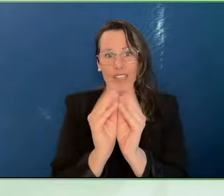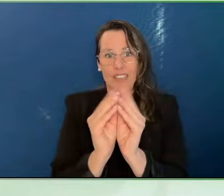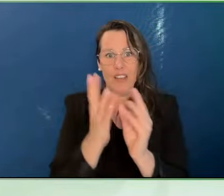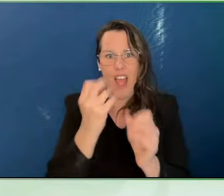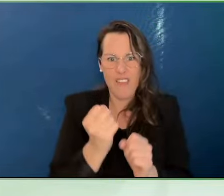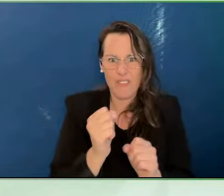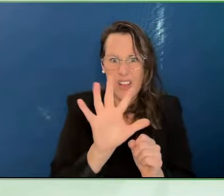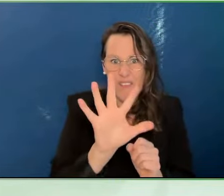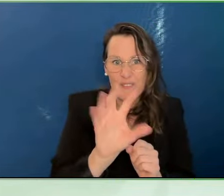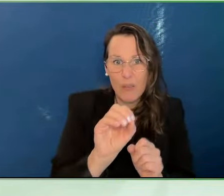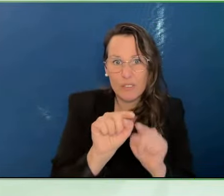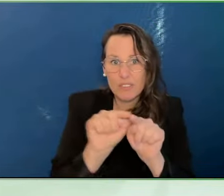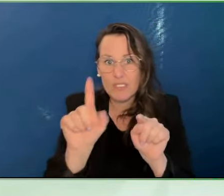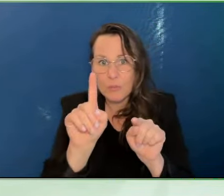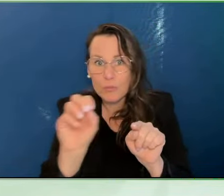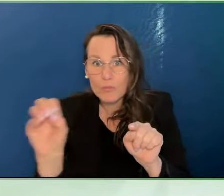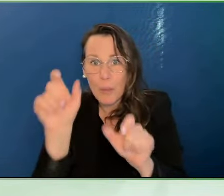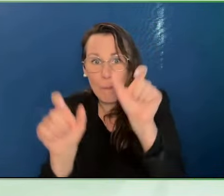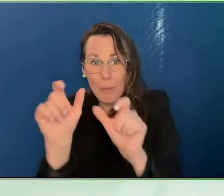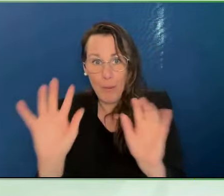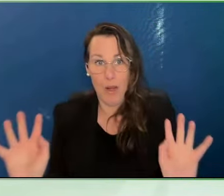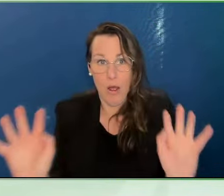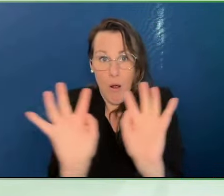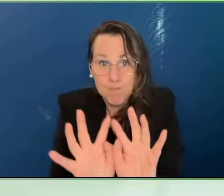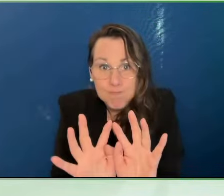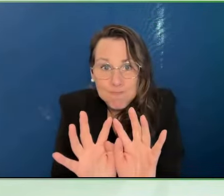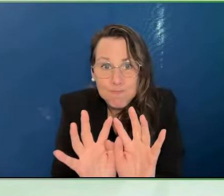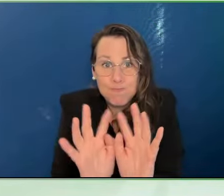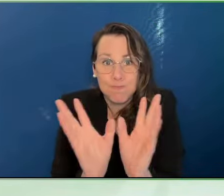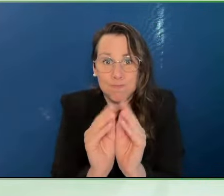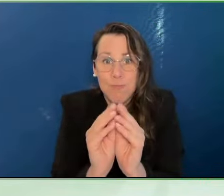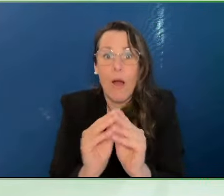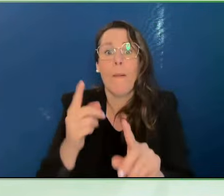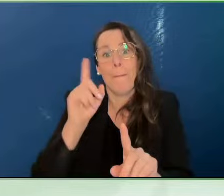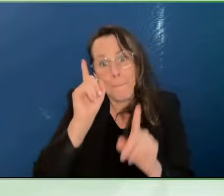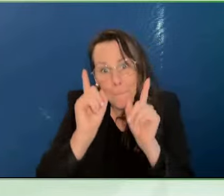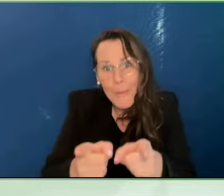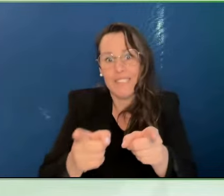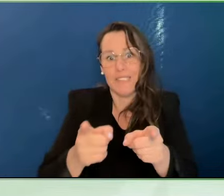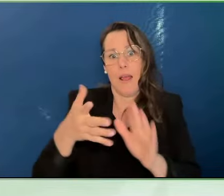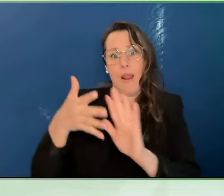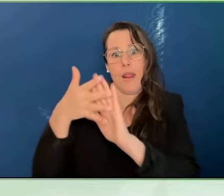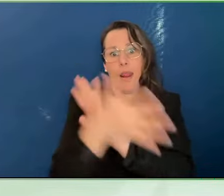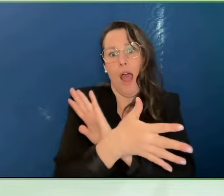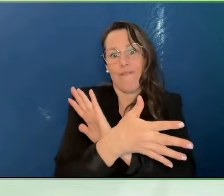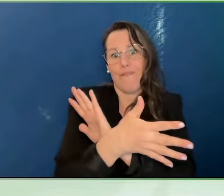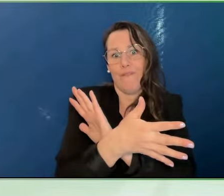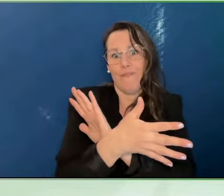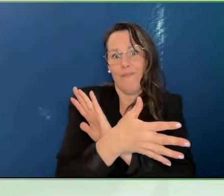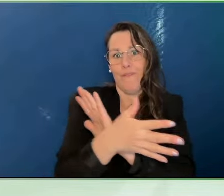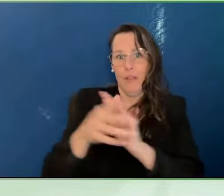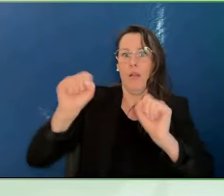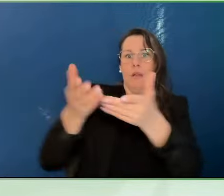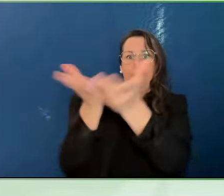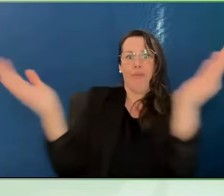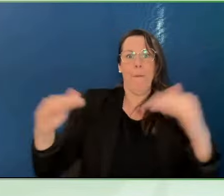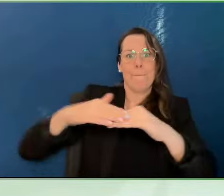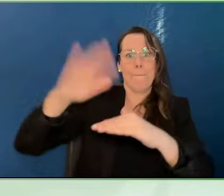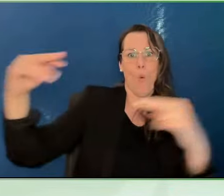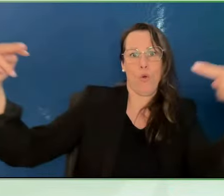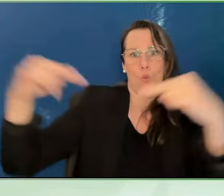succeeds. So that's the same thing that we do, yeah. I noticed also when being there, you had this fantastic entertainment